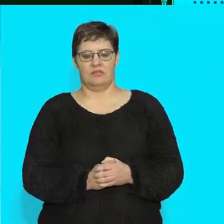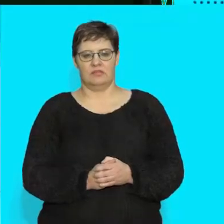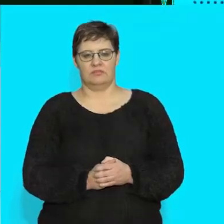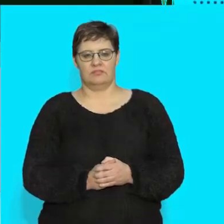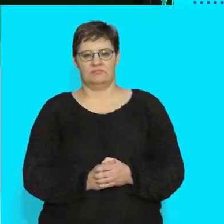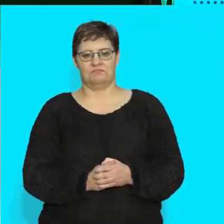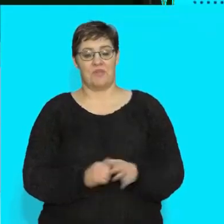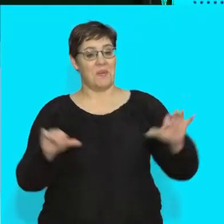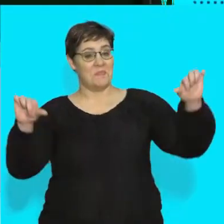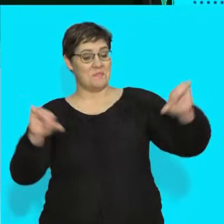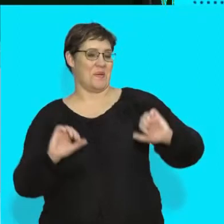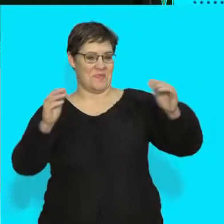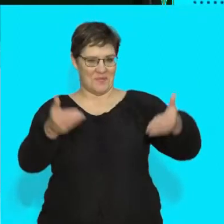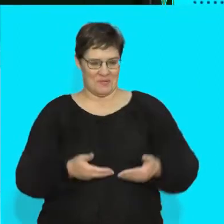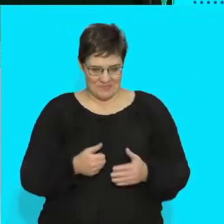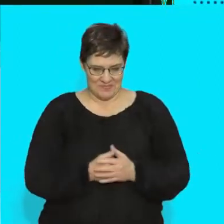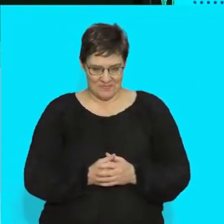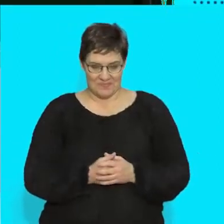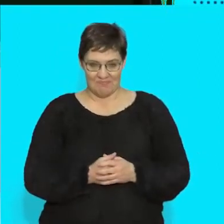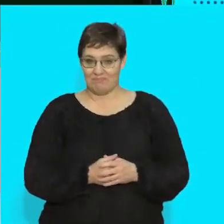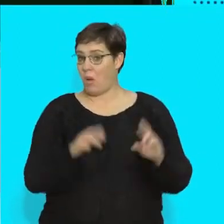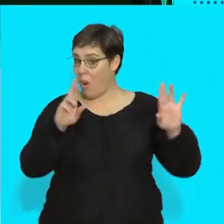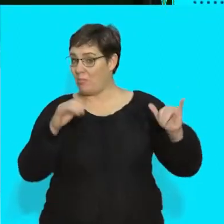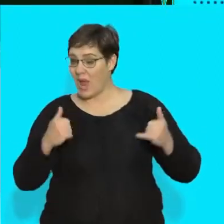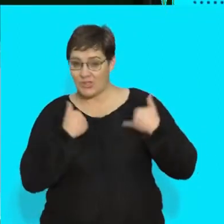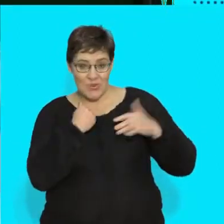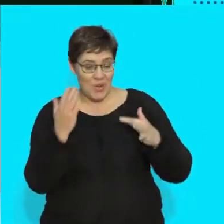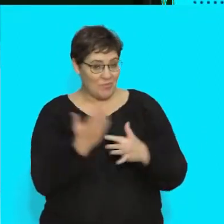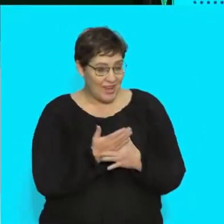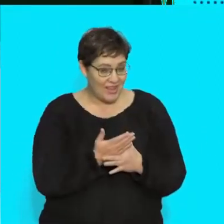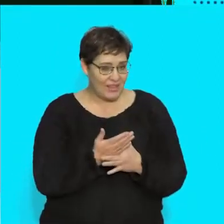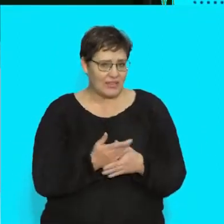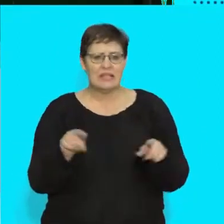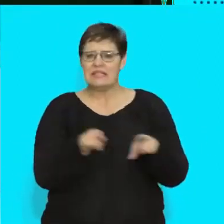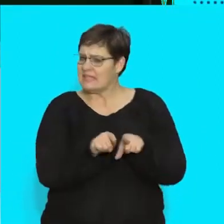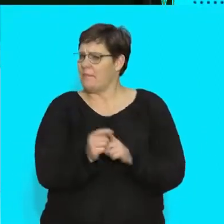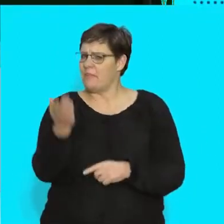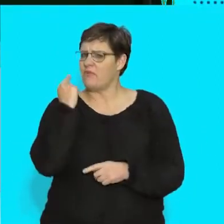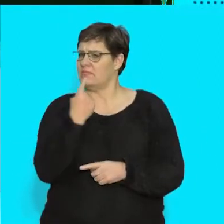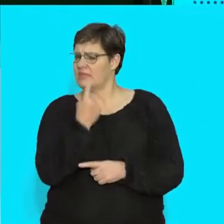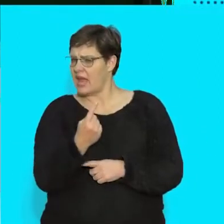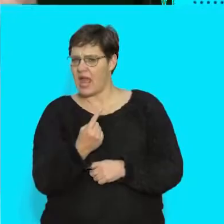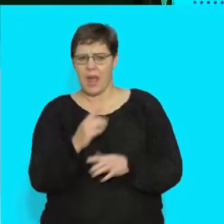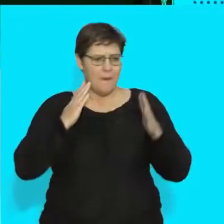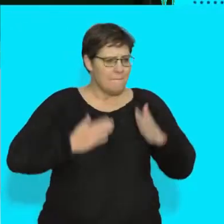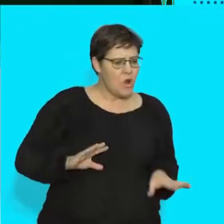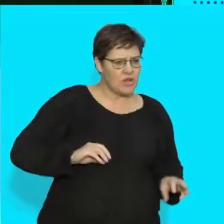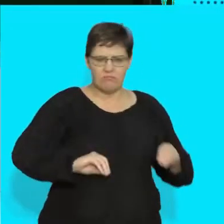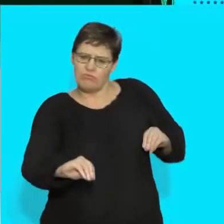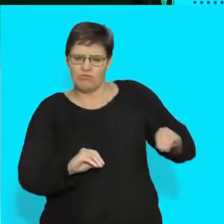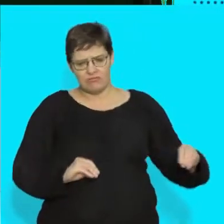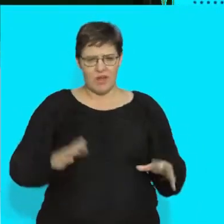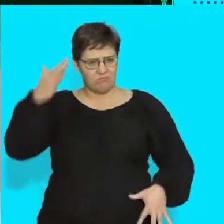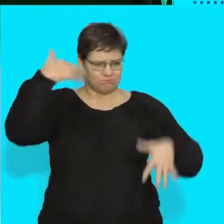Welcome back, Life Sciences. Hope you enjoyed that break. As I said, get the body moving, get the blood going, get the oxygen